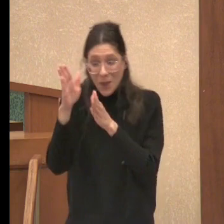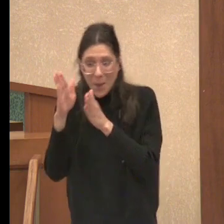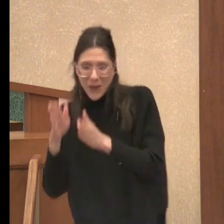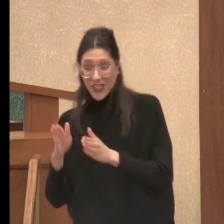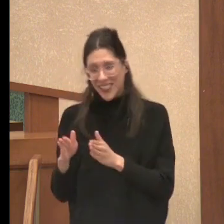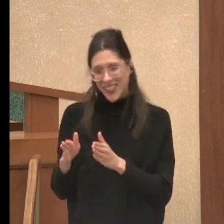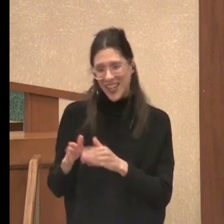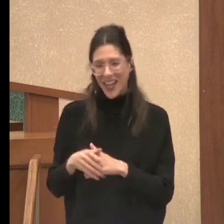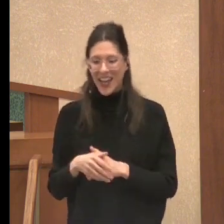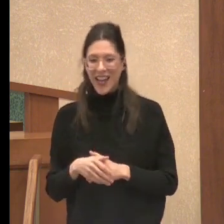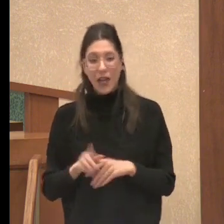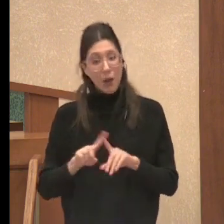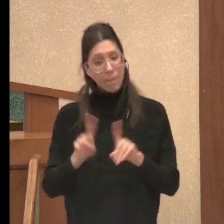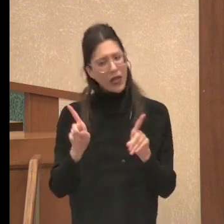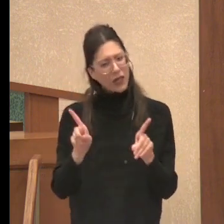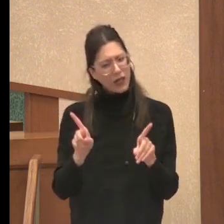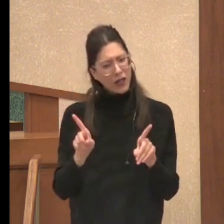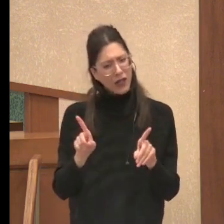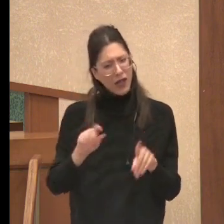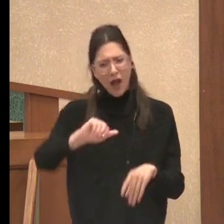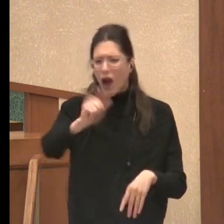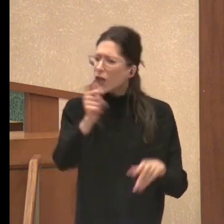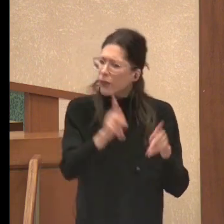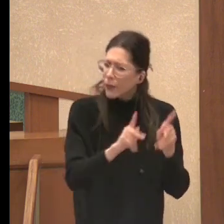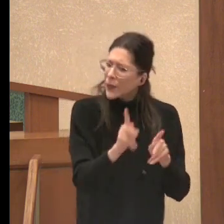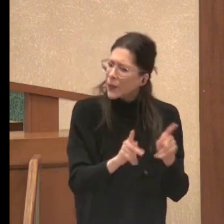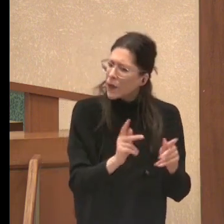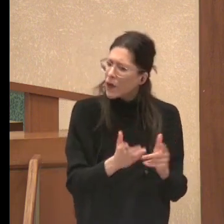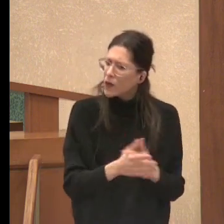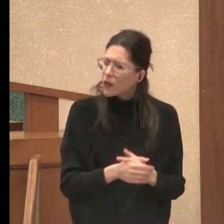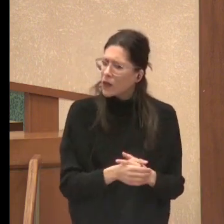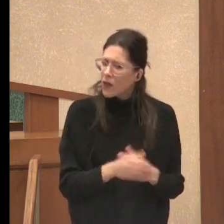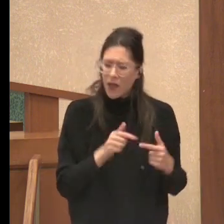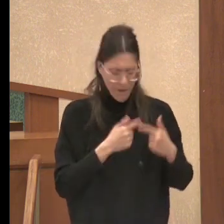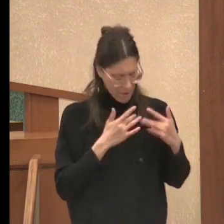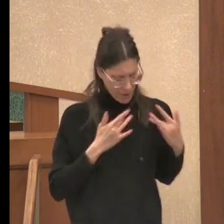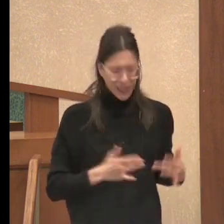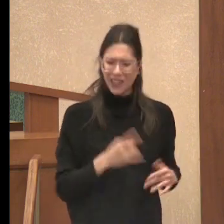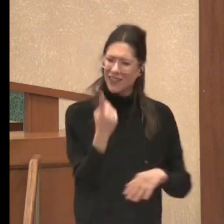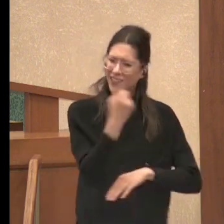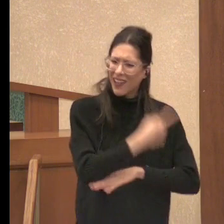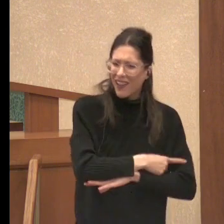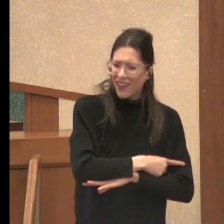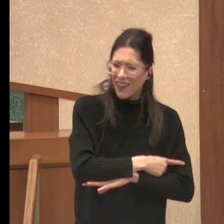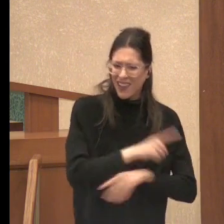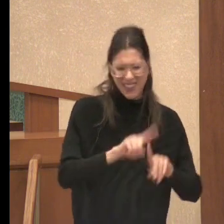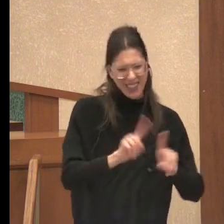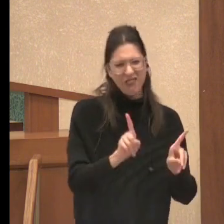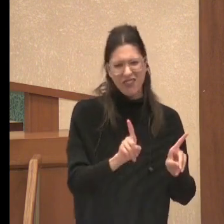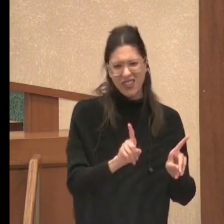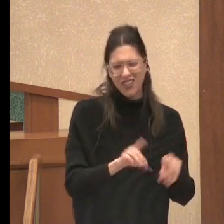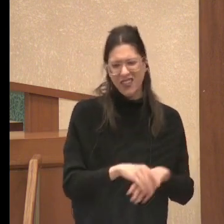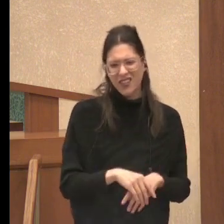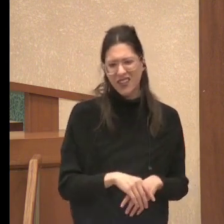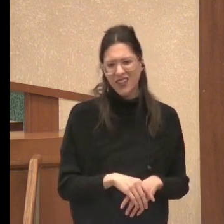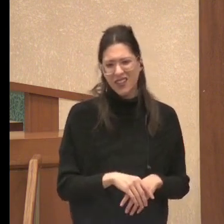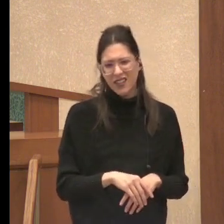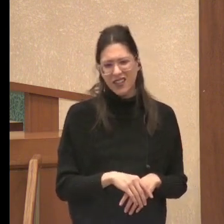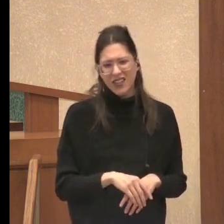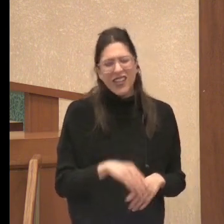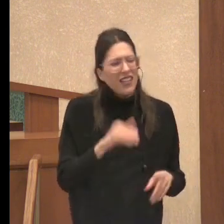lives. But for others, Valentine's Day is something else, something